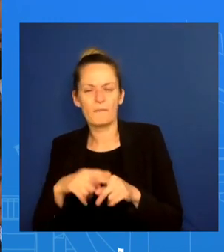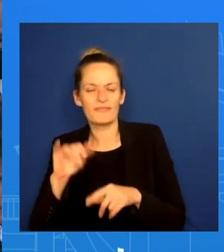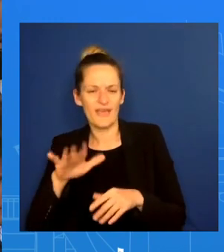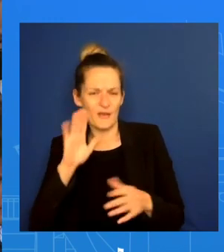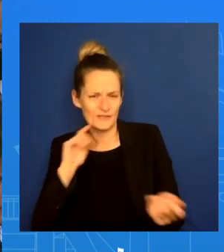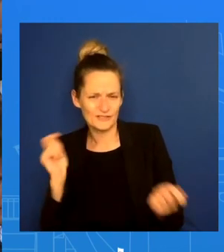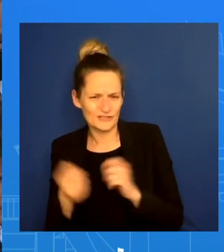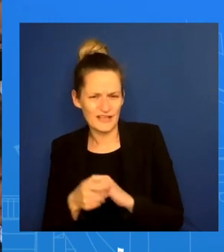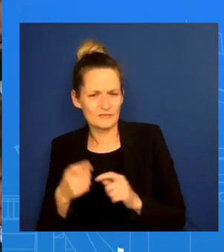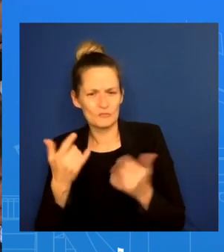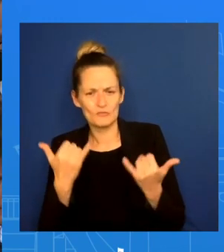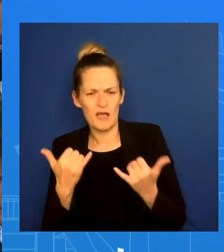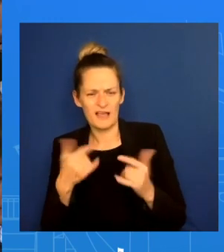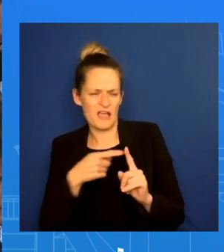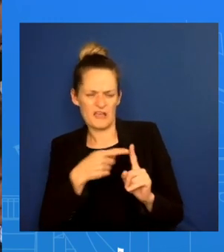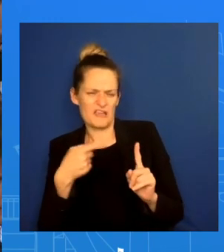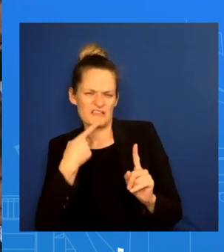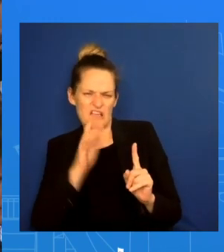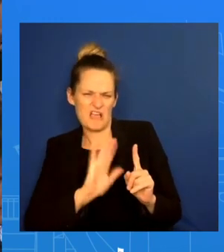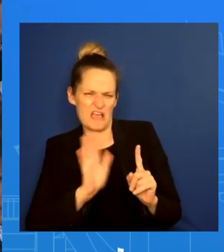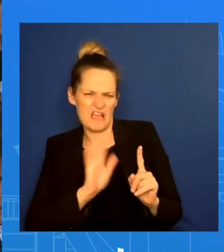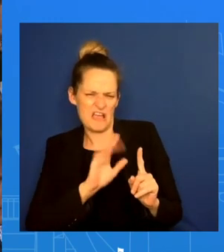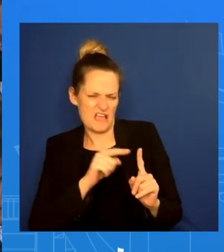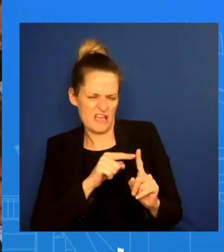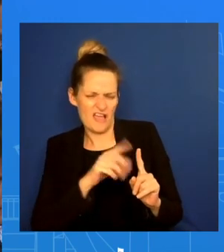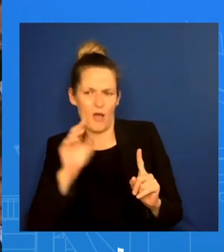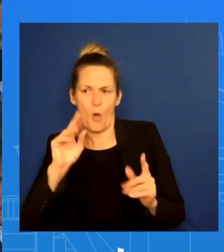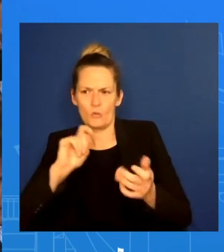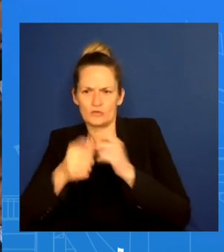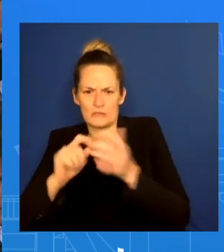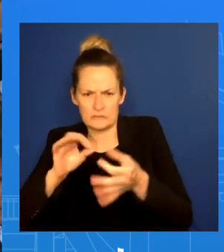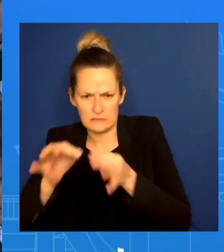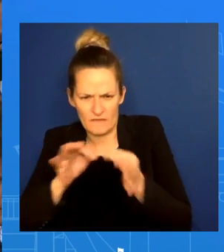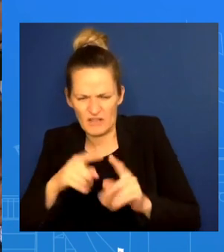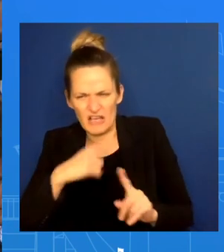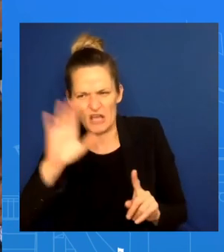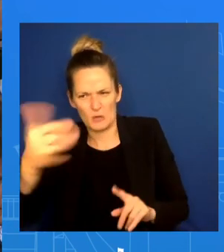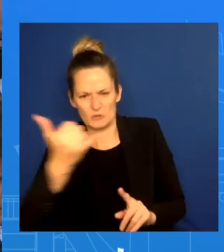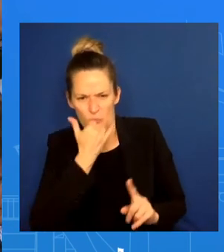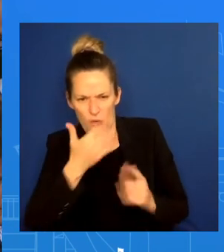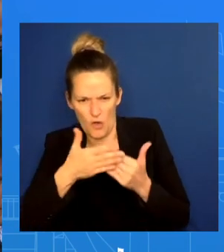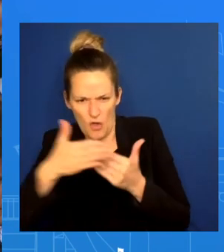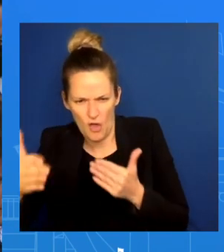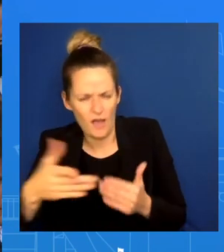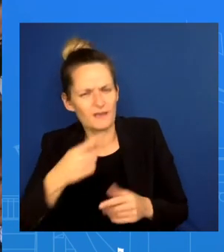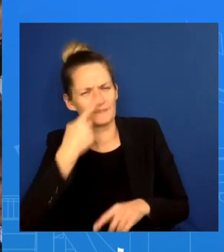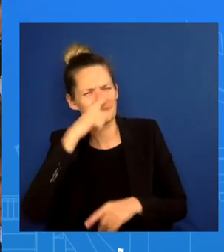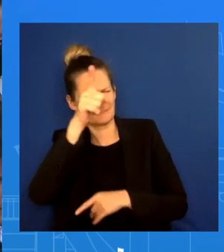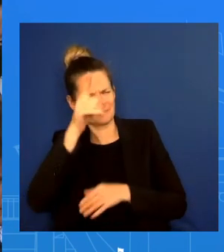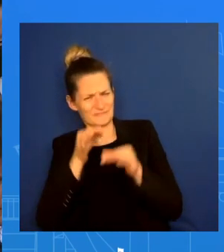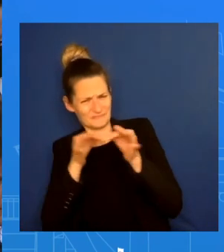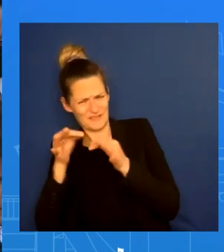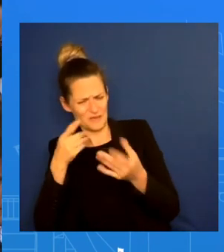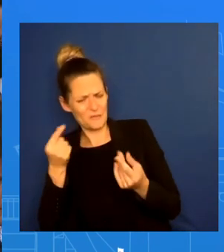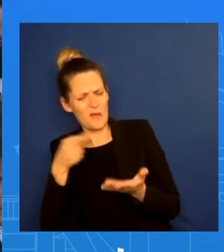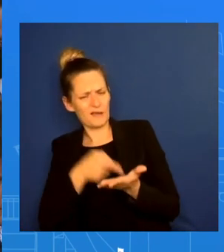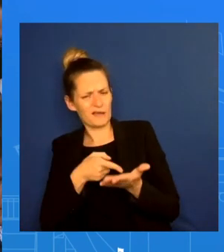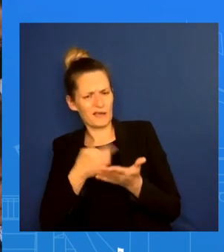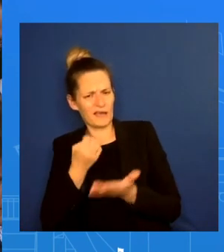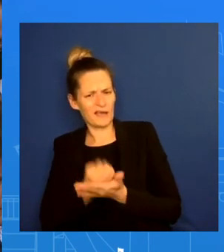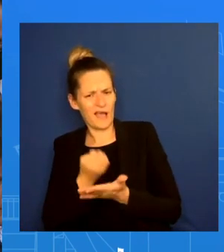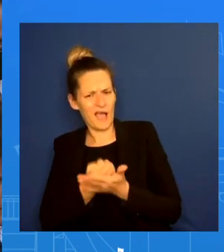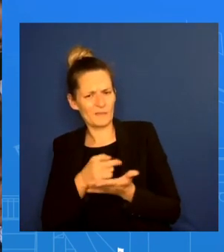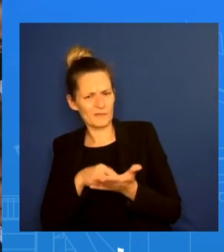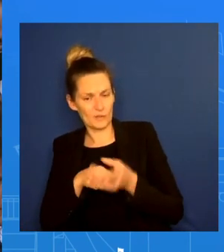to the recession. The argument over whether we are or not in a recession, I think when we talk to Americans, sort of misses the point about